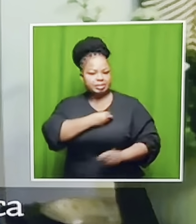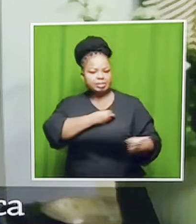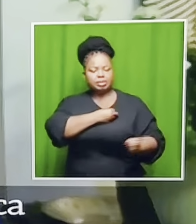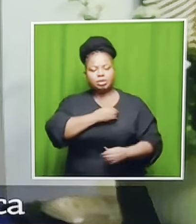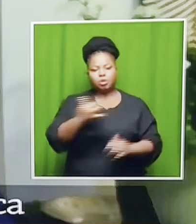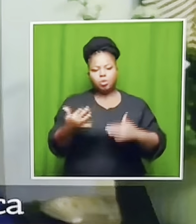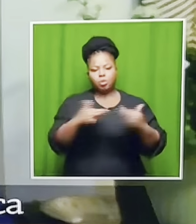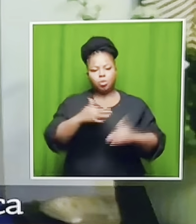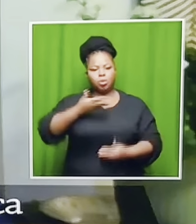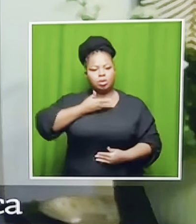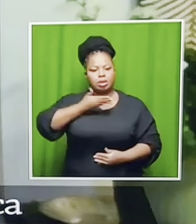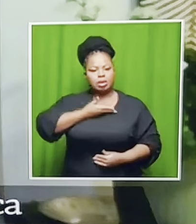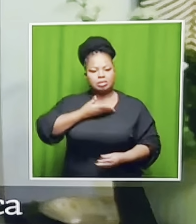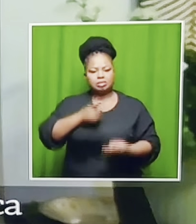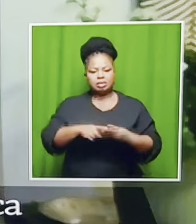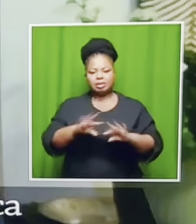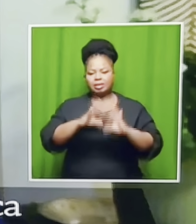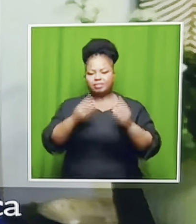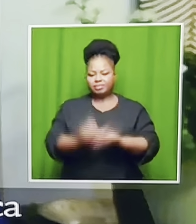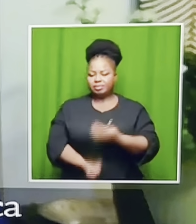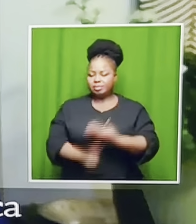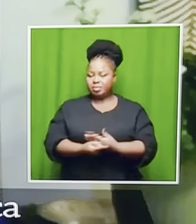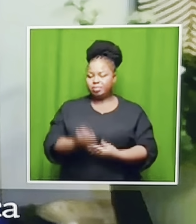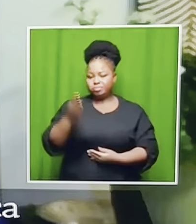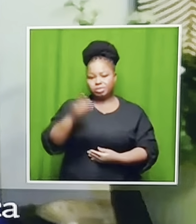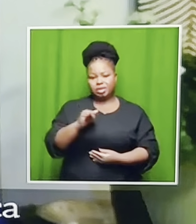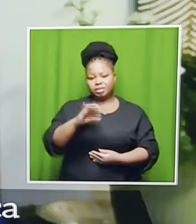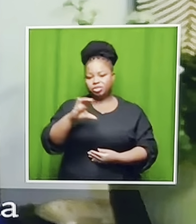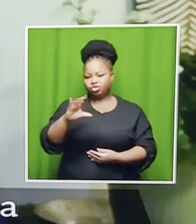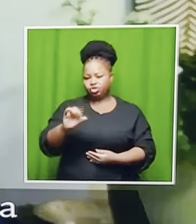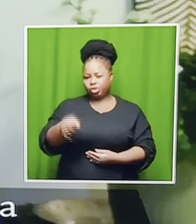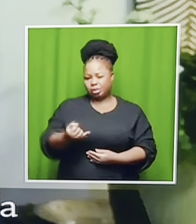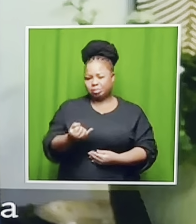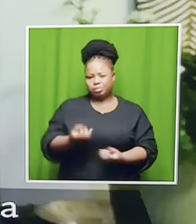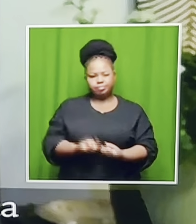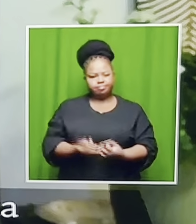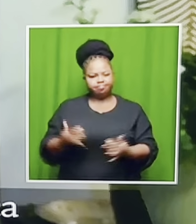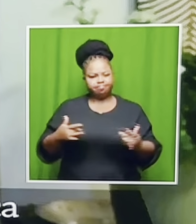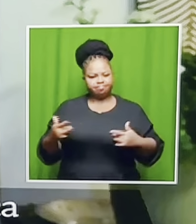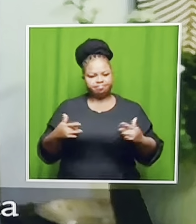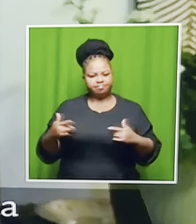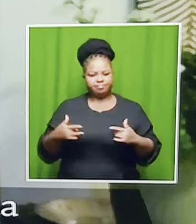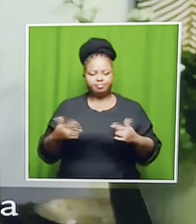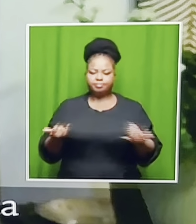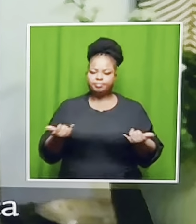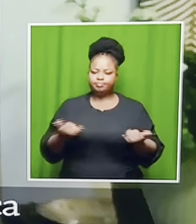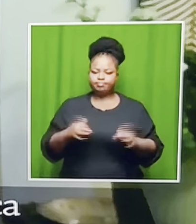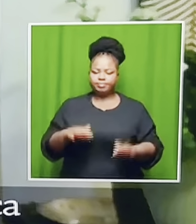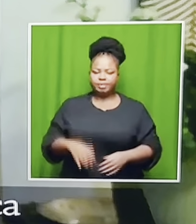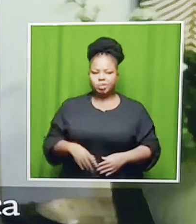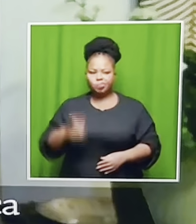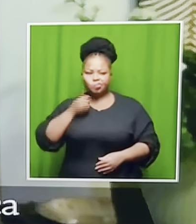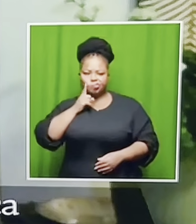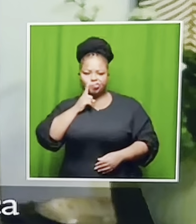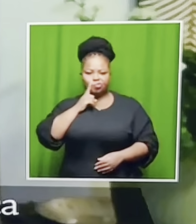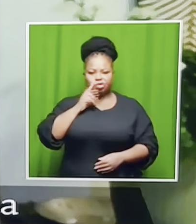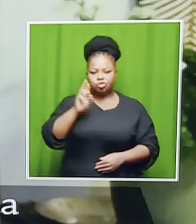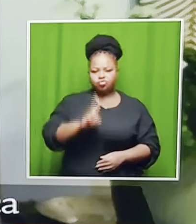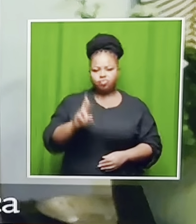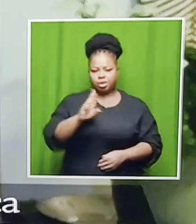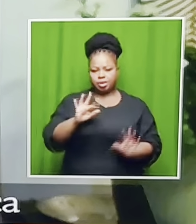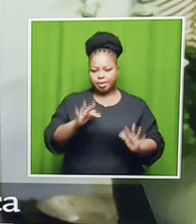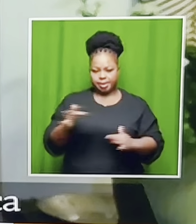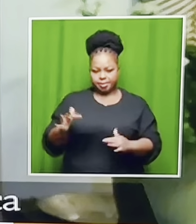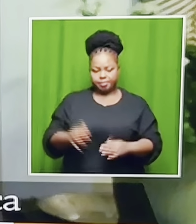in Gaza, the efforts at the ICJ. So, very much a concern right now is to watch the Rand, watch how the Rand responds here,